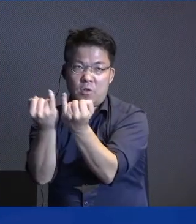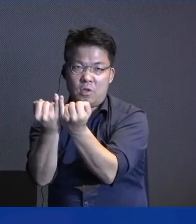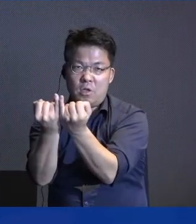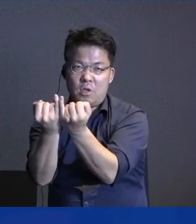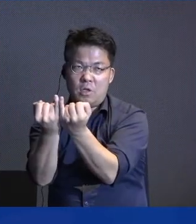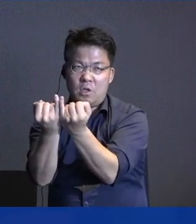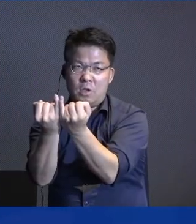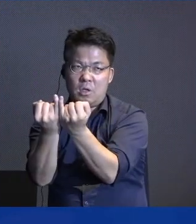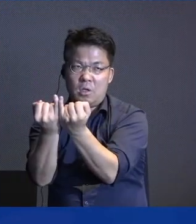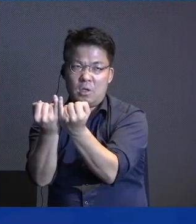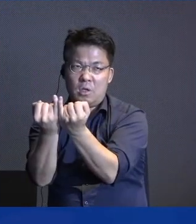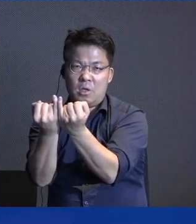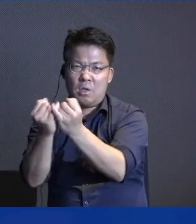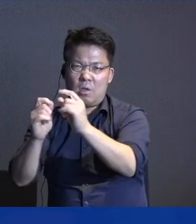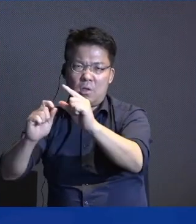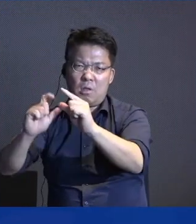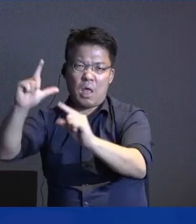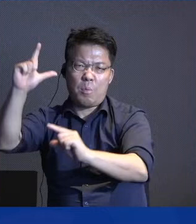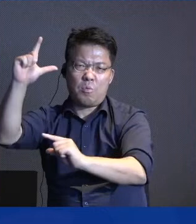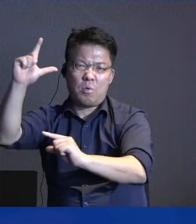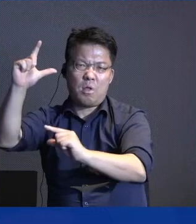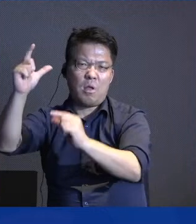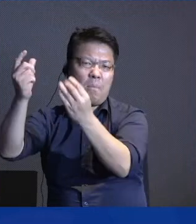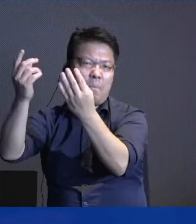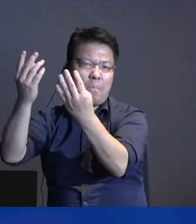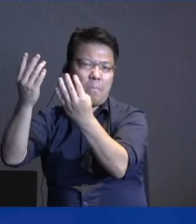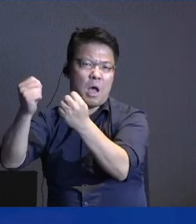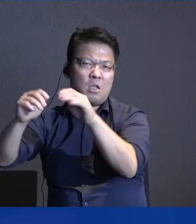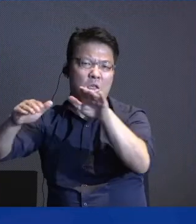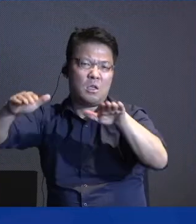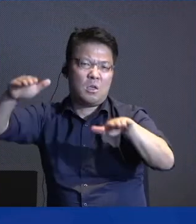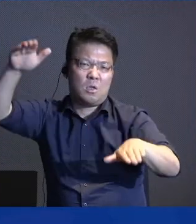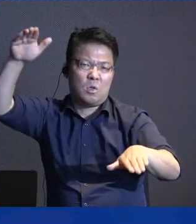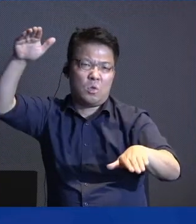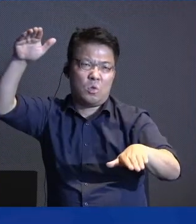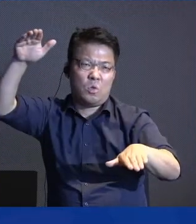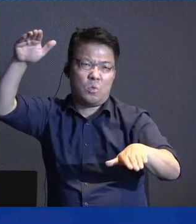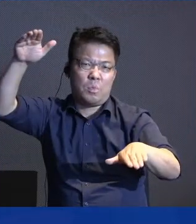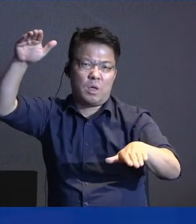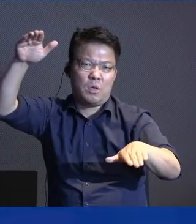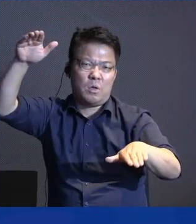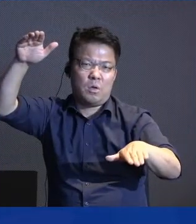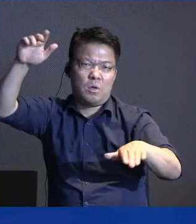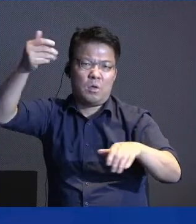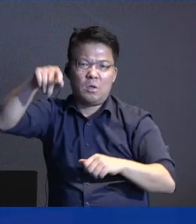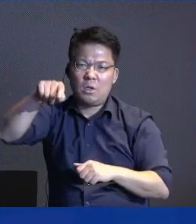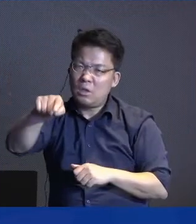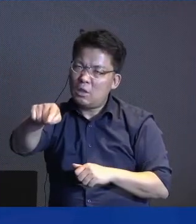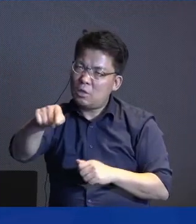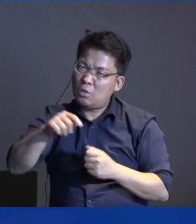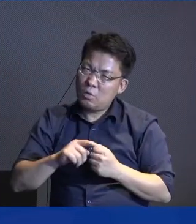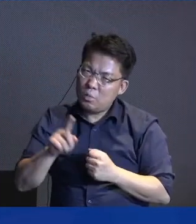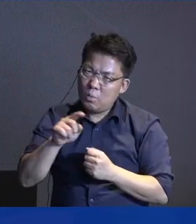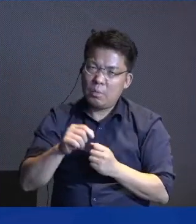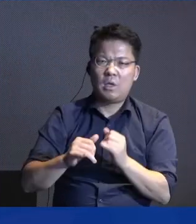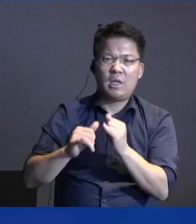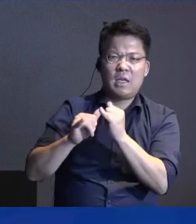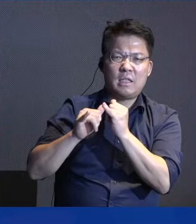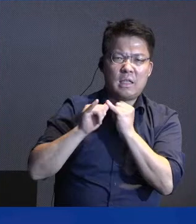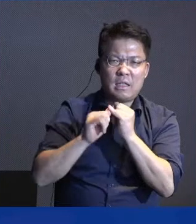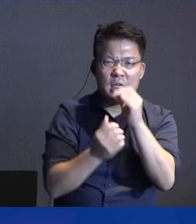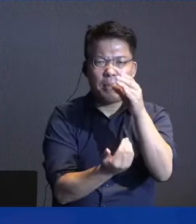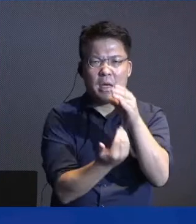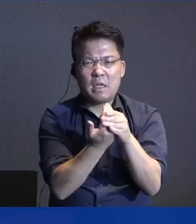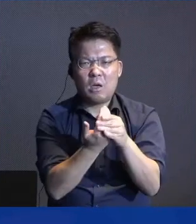not corresponding prevalence rate of suicide and passive suicidal ideation between men and women